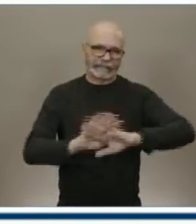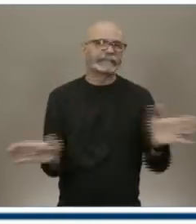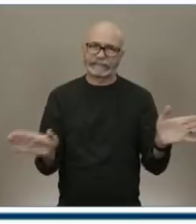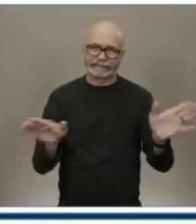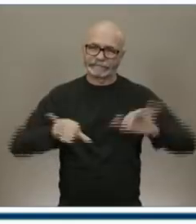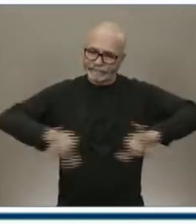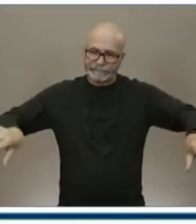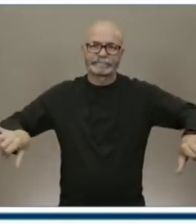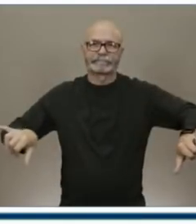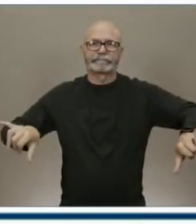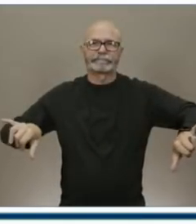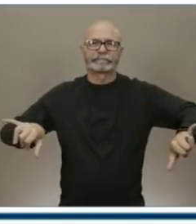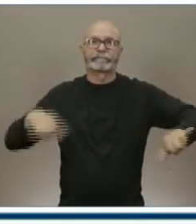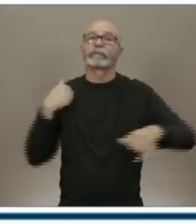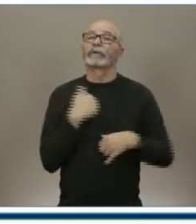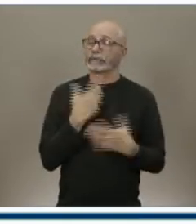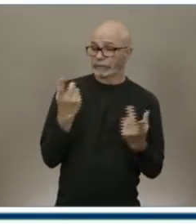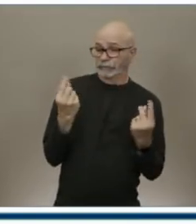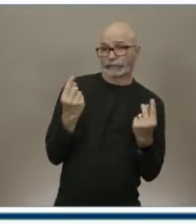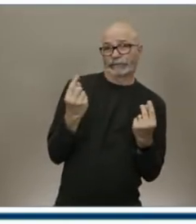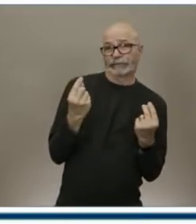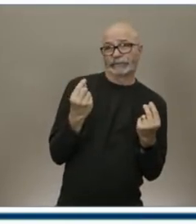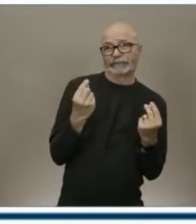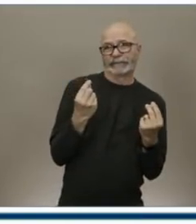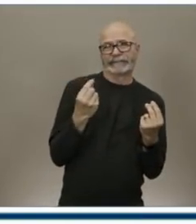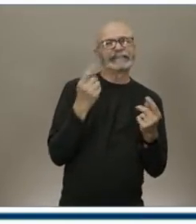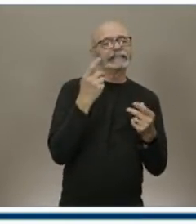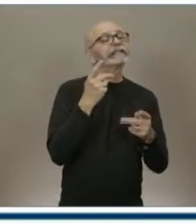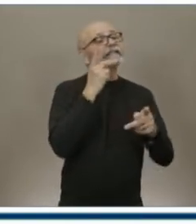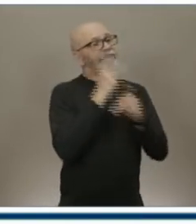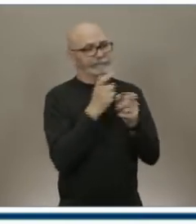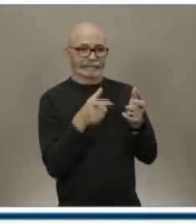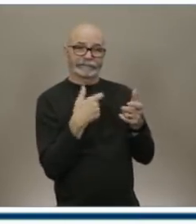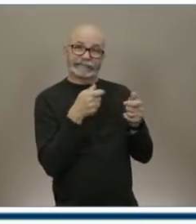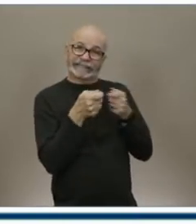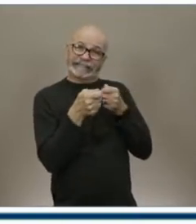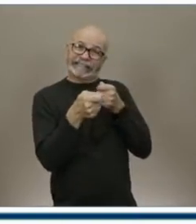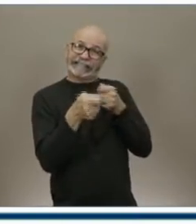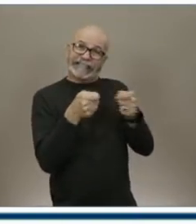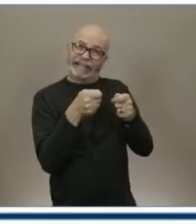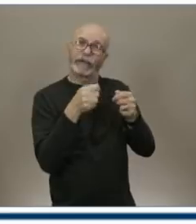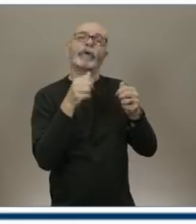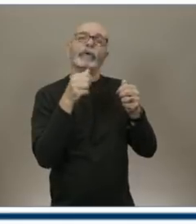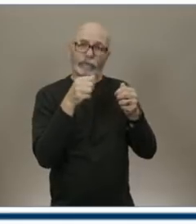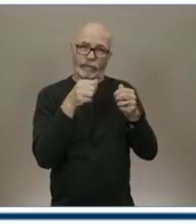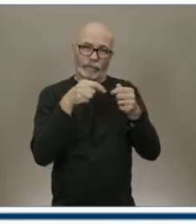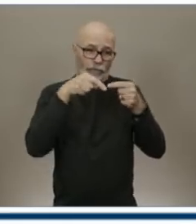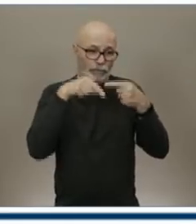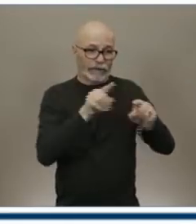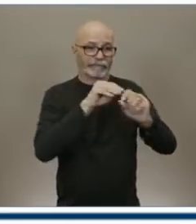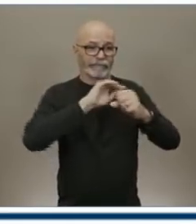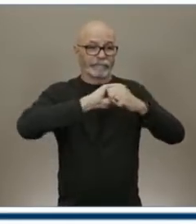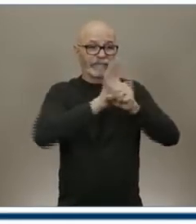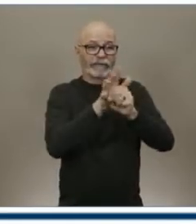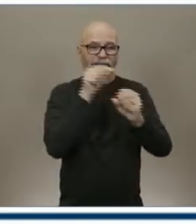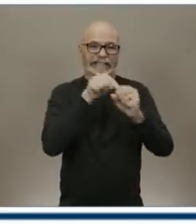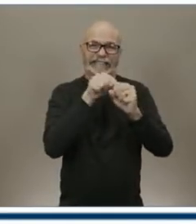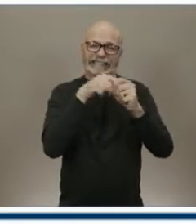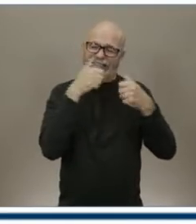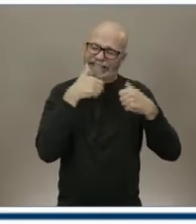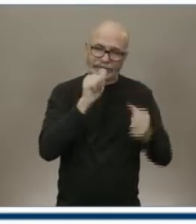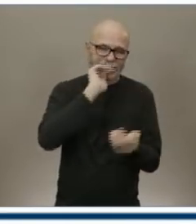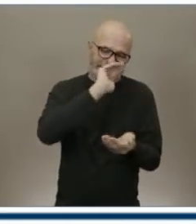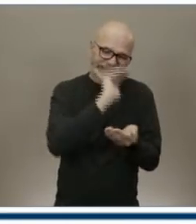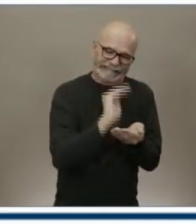what's necessary to stay out in front of this virus. So, like always, we're taking strong action early.